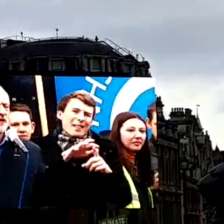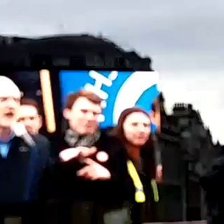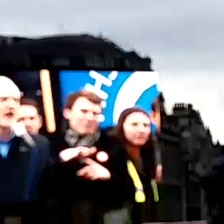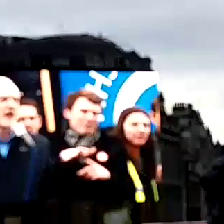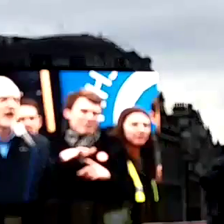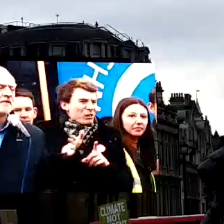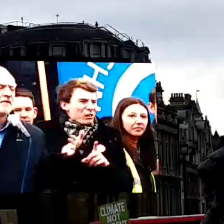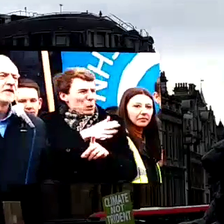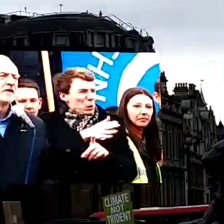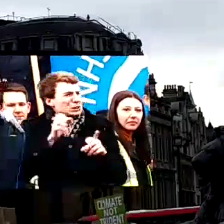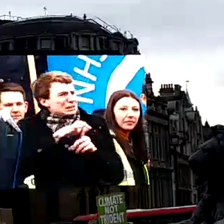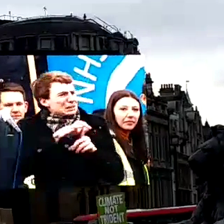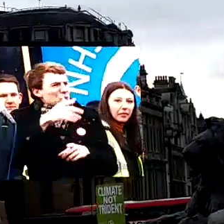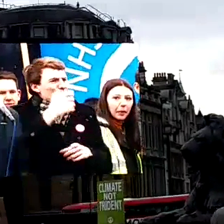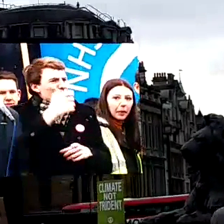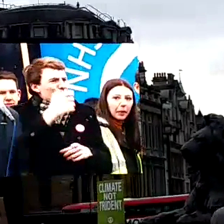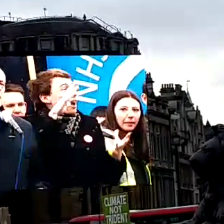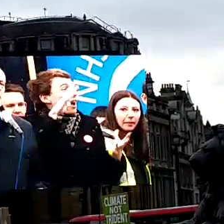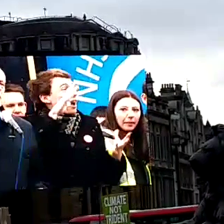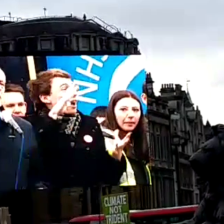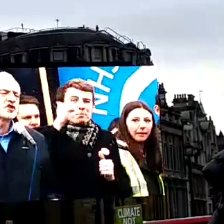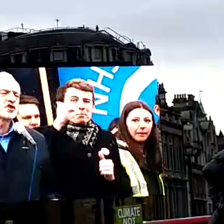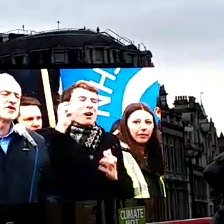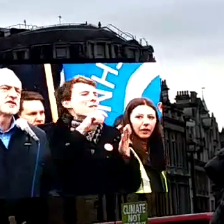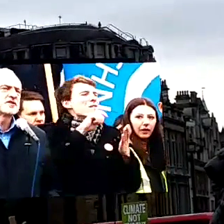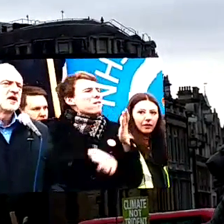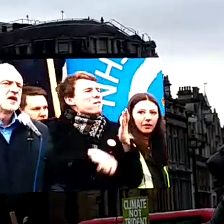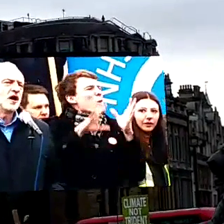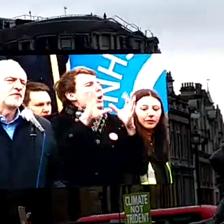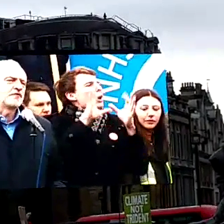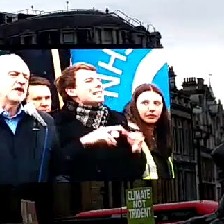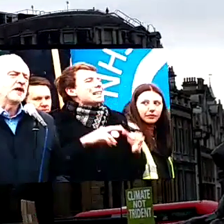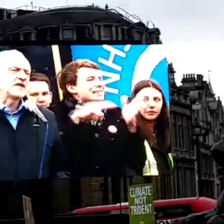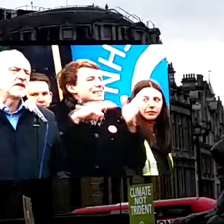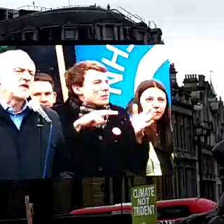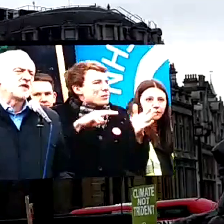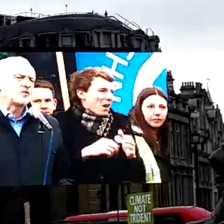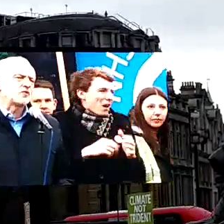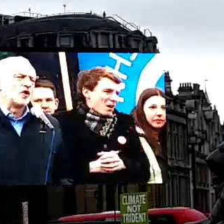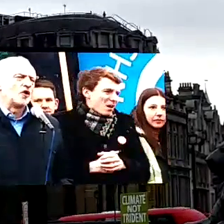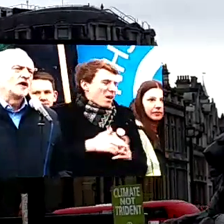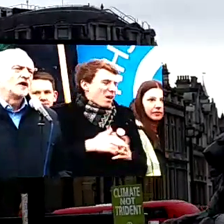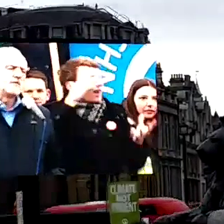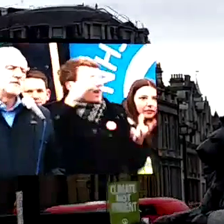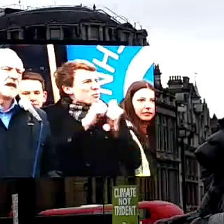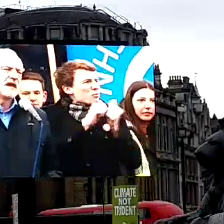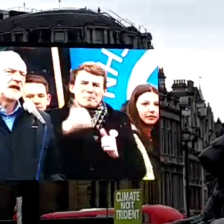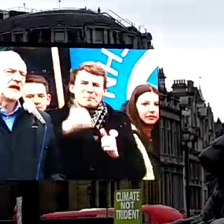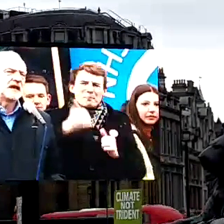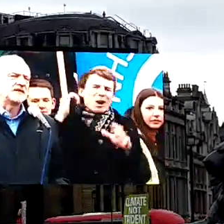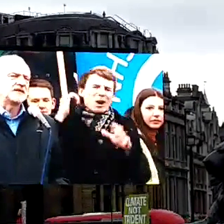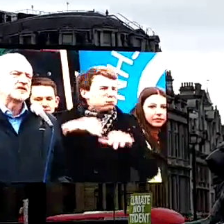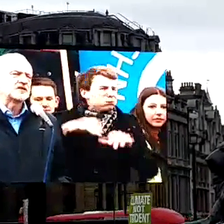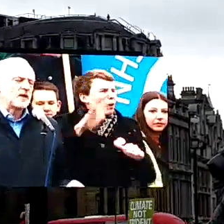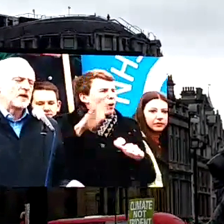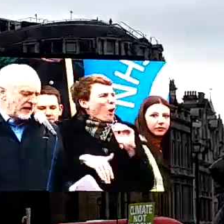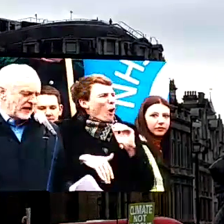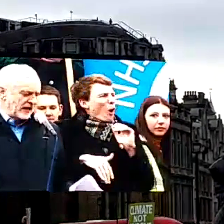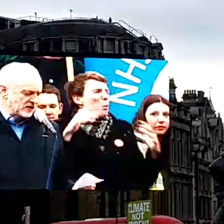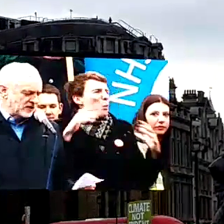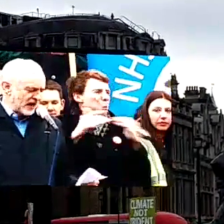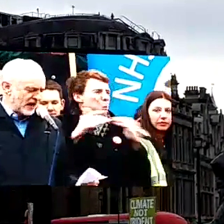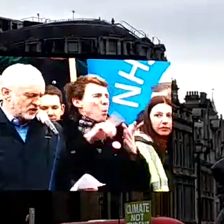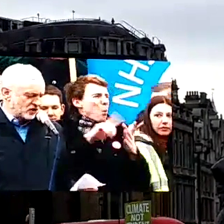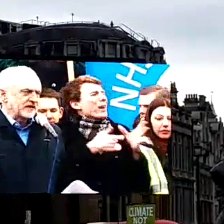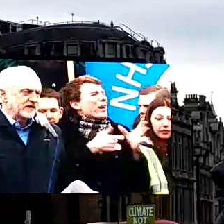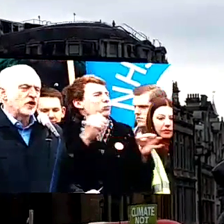on Syria. I remember the demonstrations over the Iraq war and many, many others. We